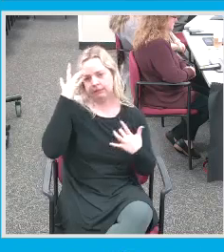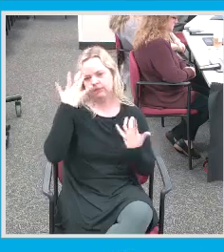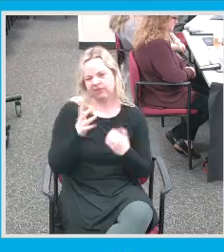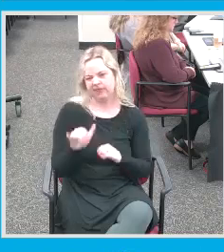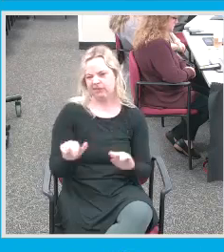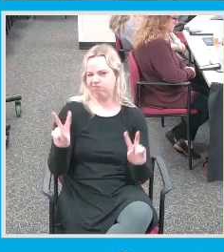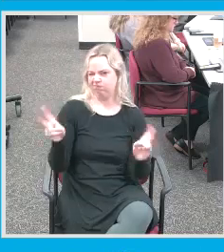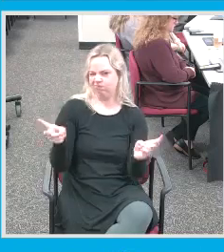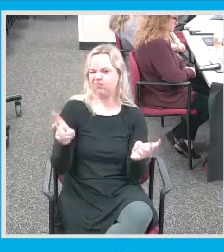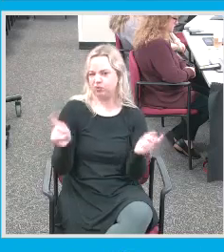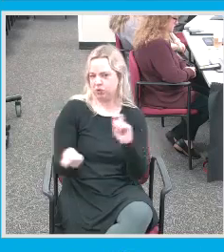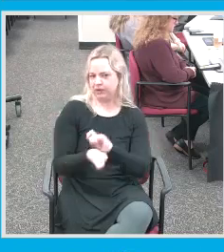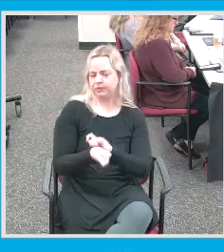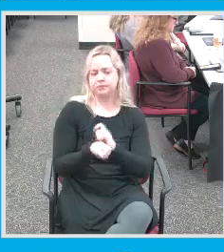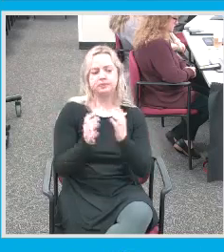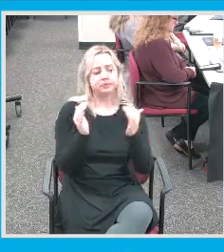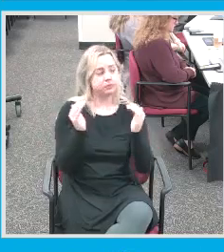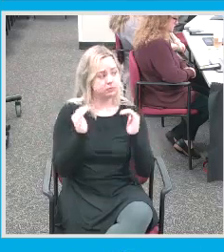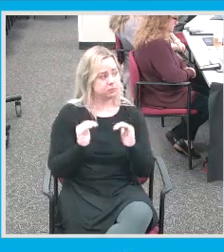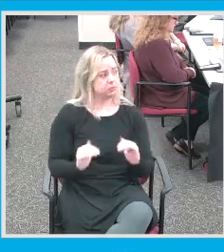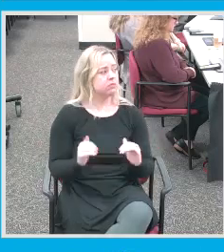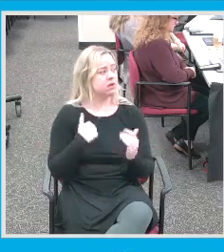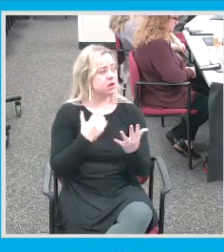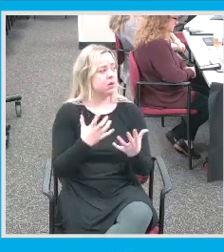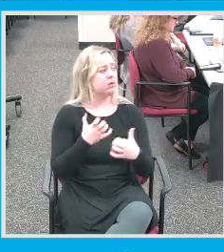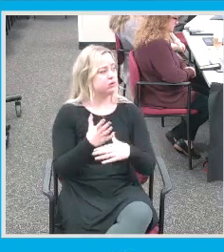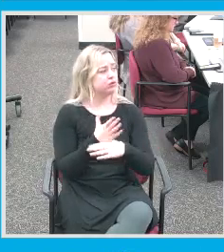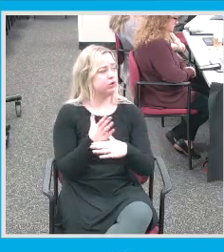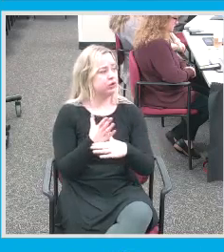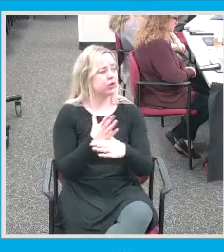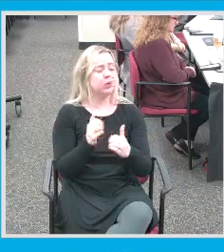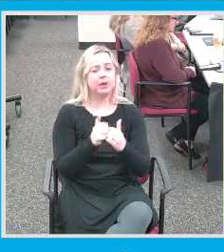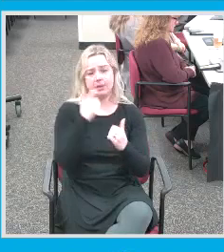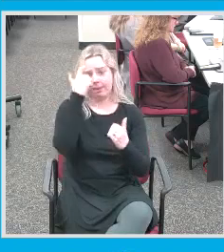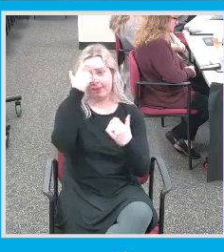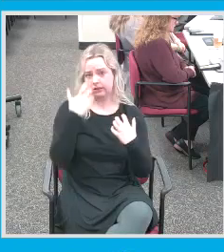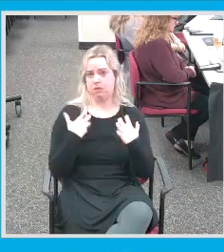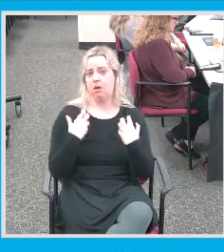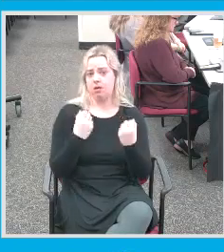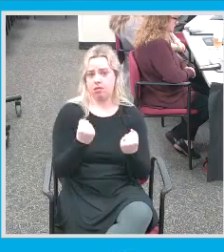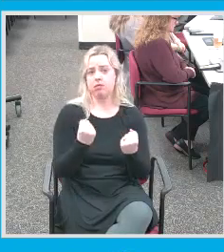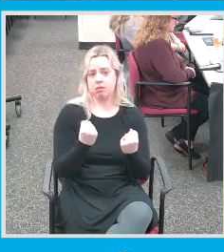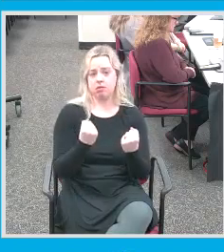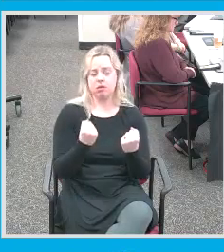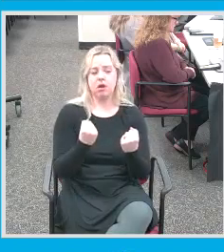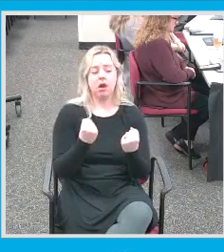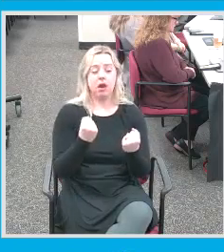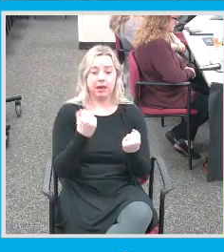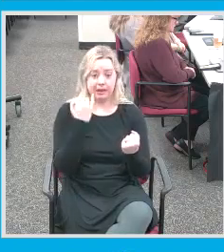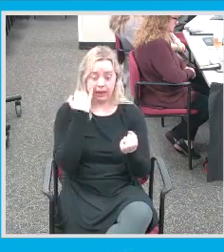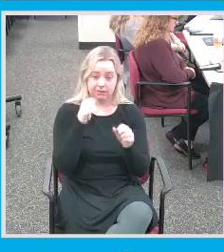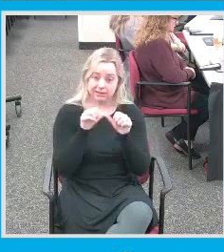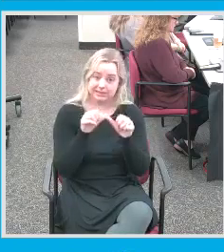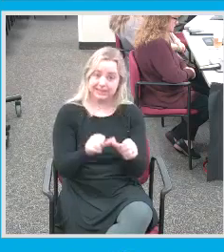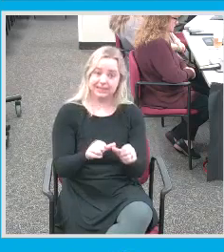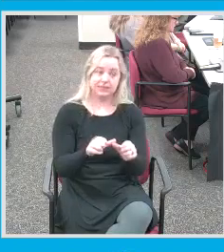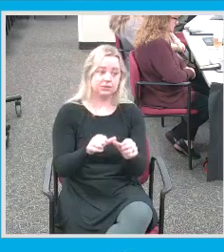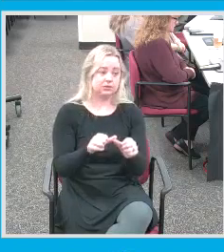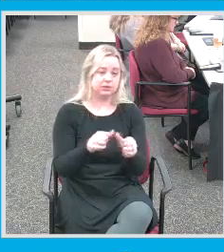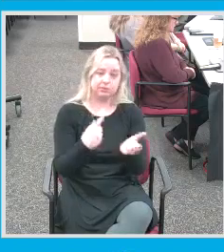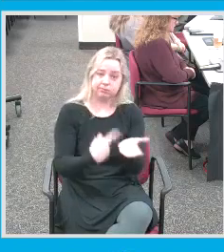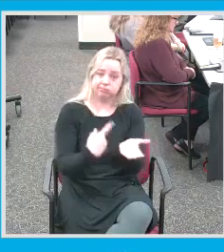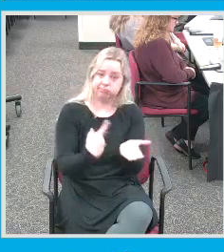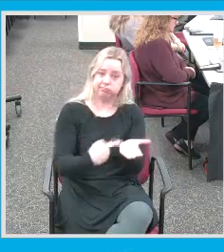just to share our own mental health journey. So as we talk about this more, we reduce the stigma that's often connected to our